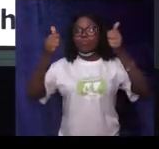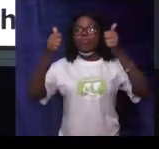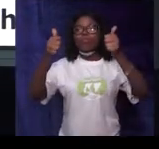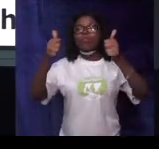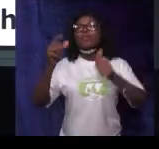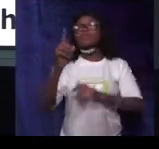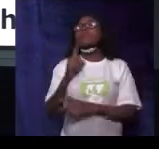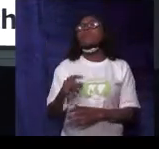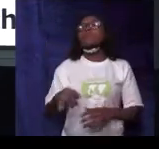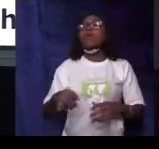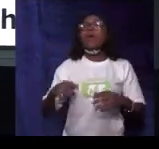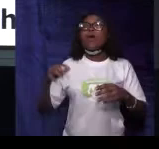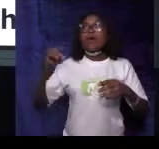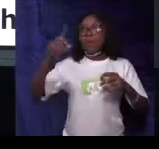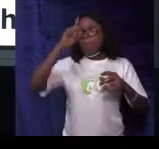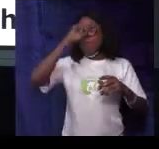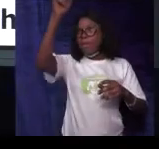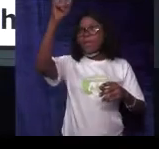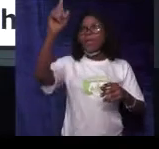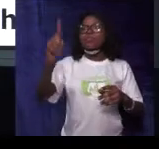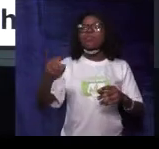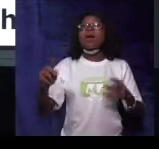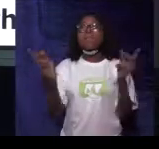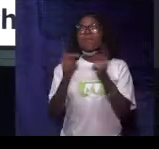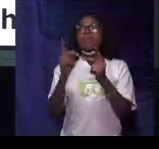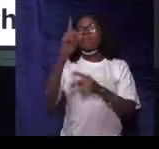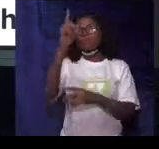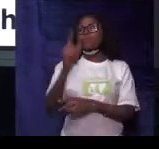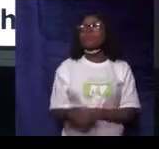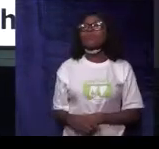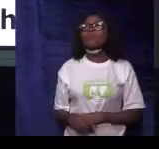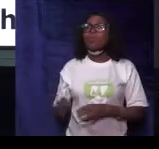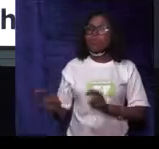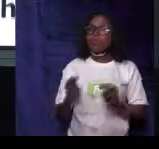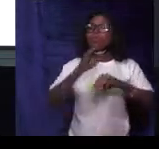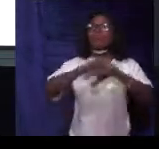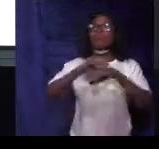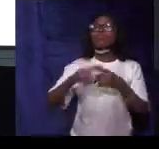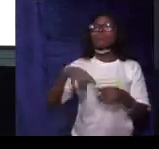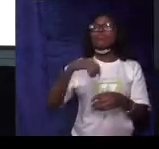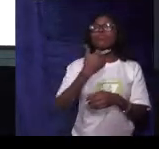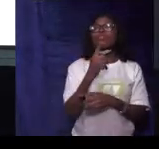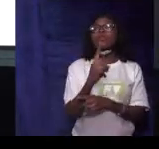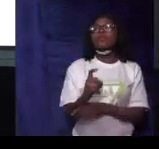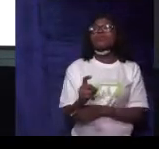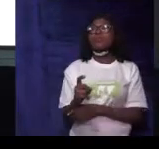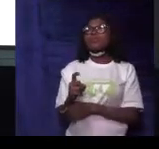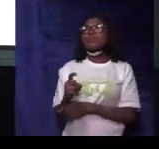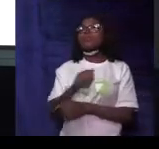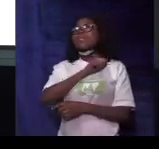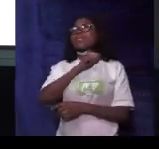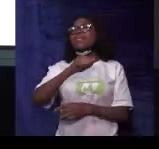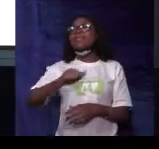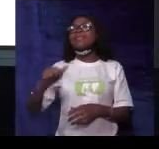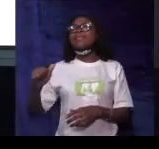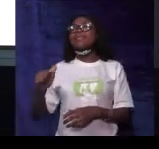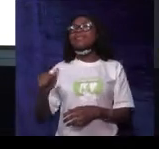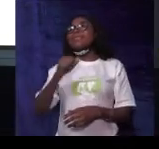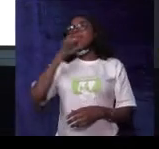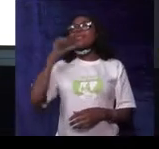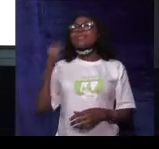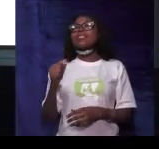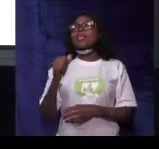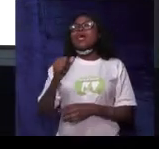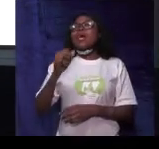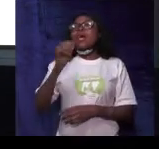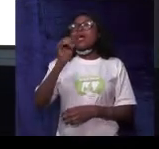Brilliant one. I want you to say perfect one. Brilliant one, perfect one. Moving on to the next question. Here in